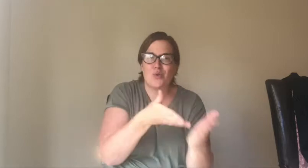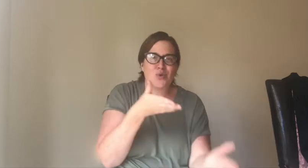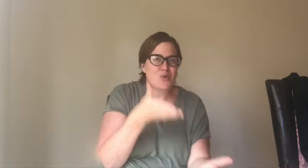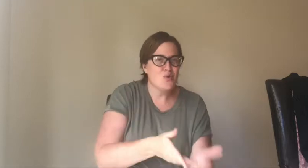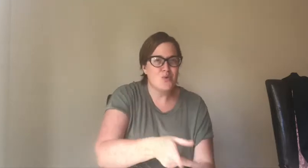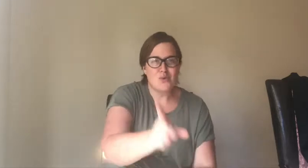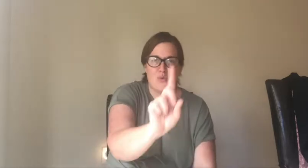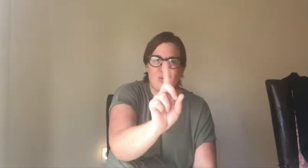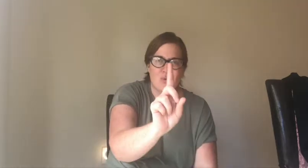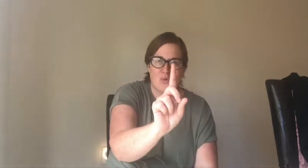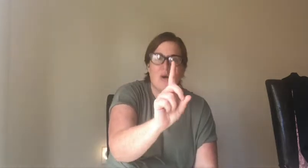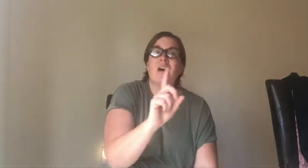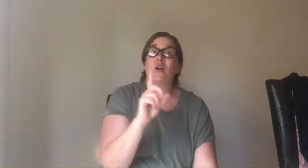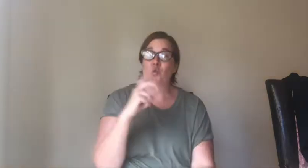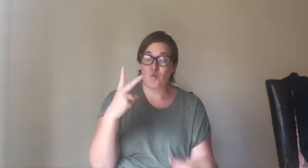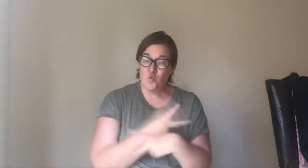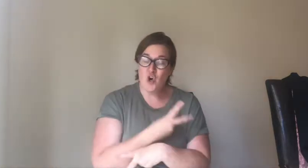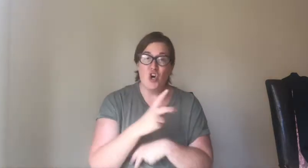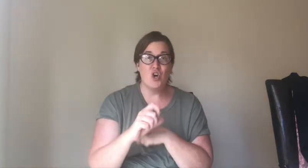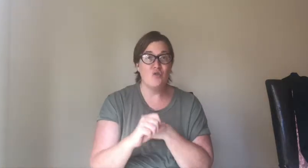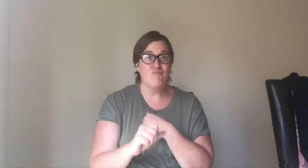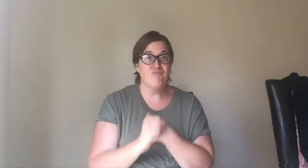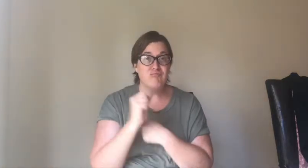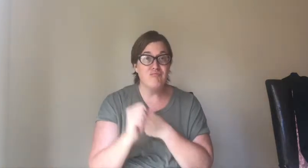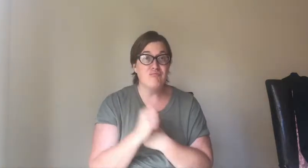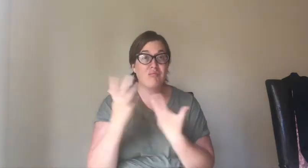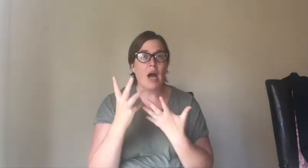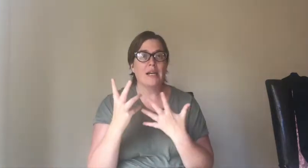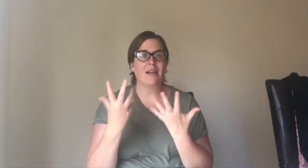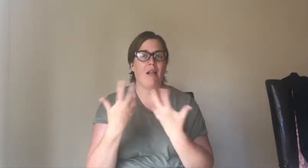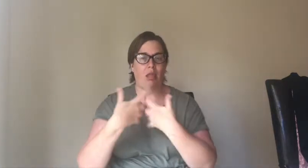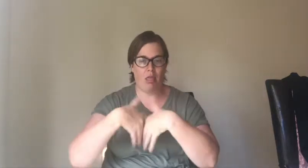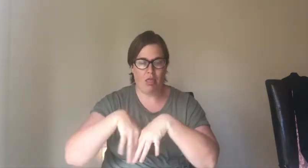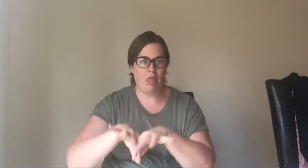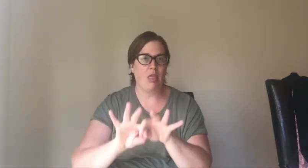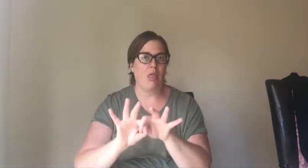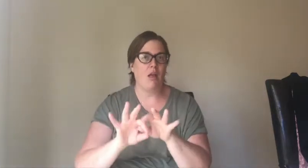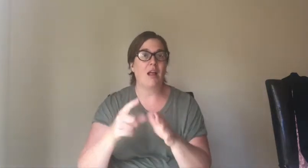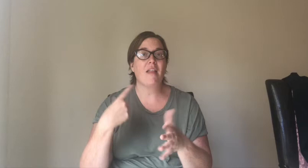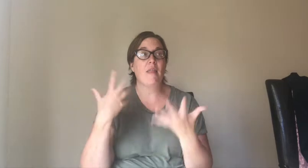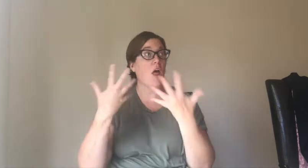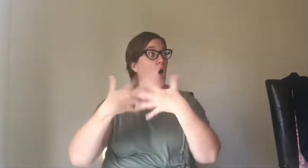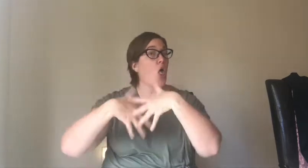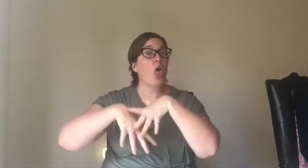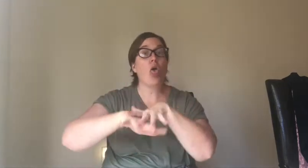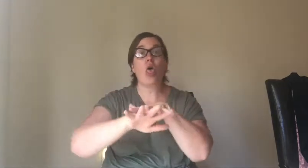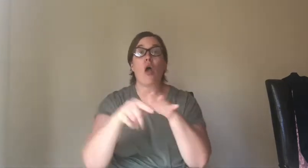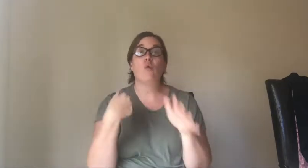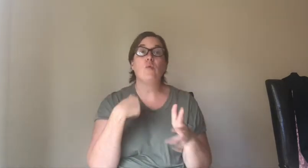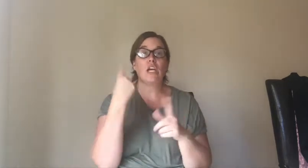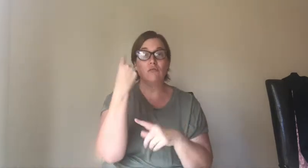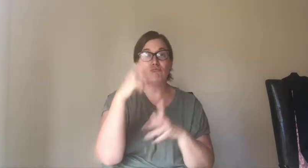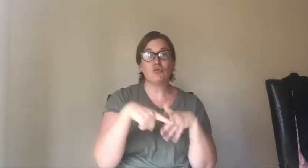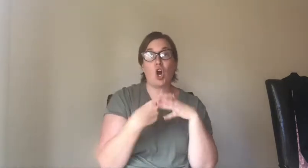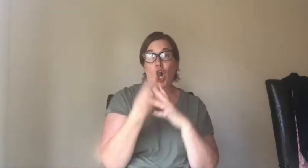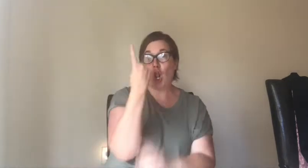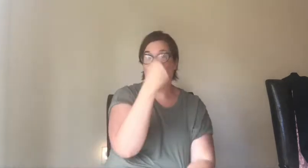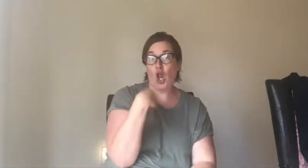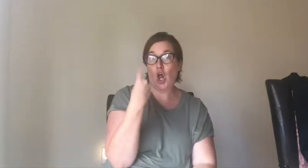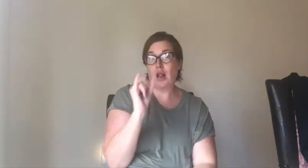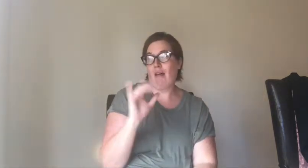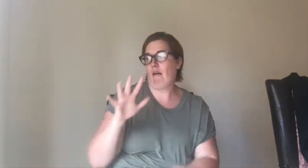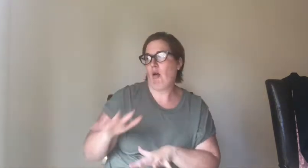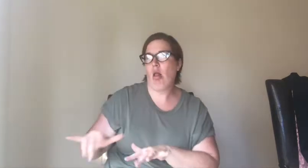People mismanage their money inside the church just the same as they do outside the church. They don't claim to have any more of a sense of peace in their lives.